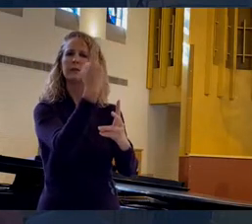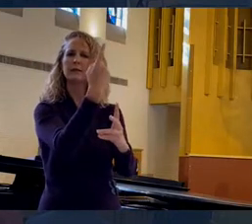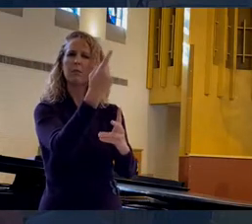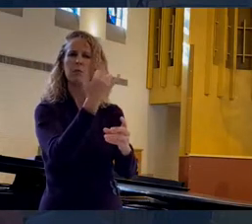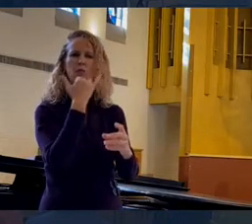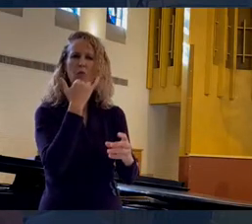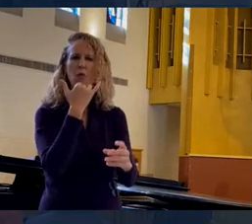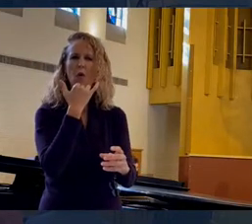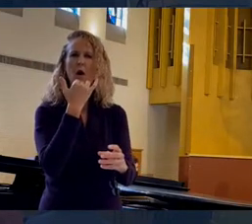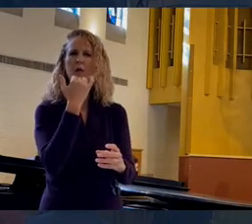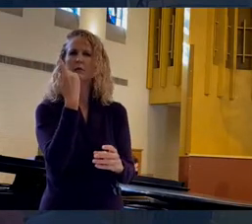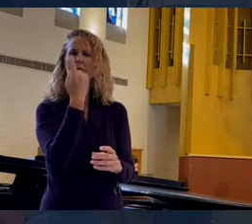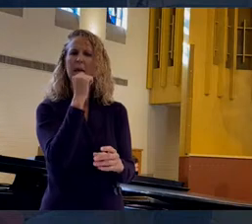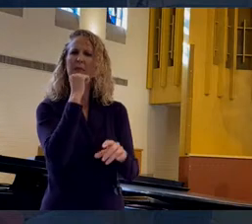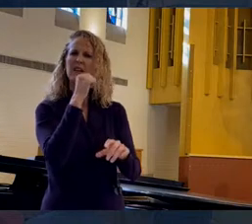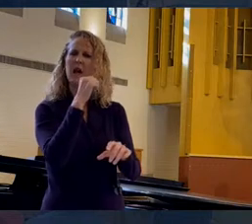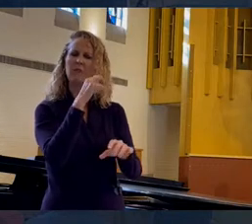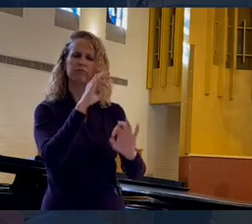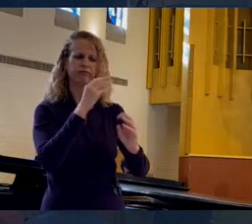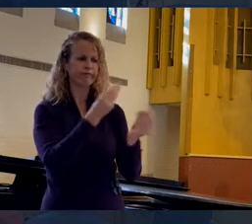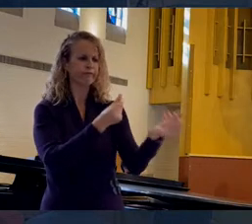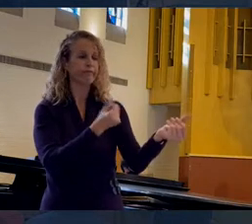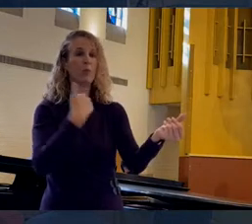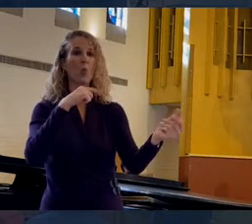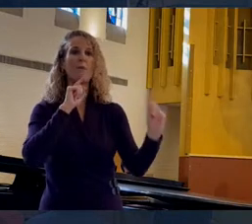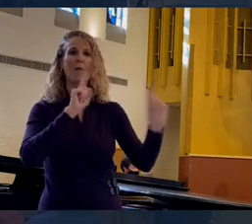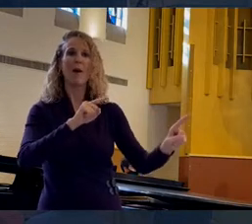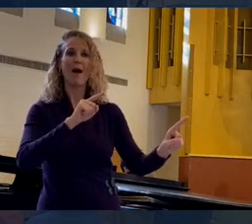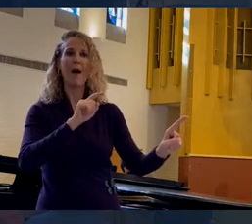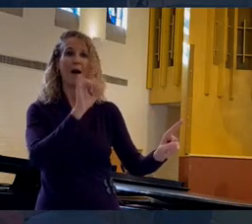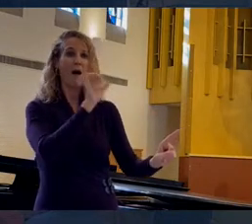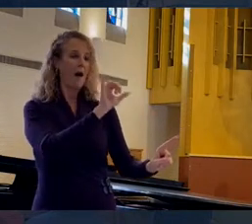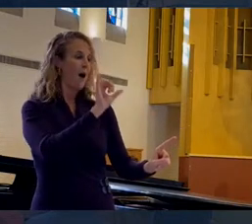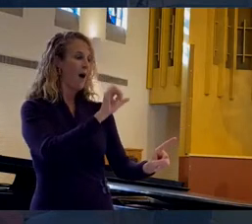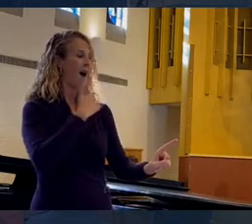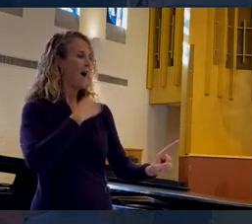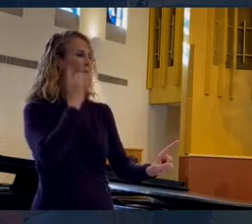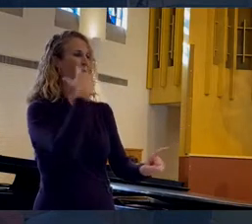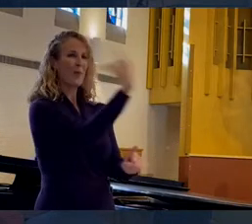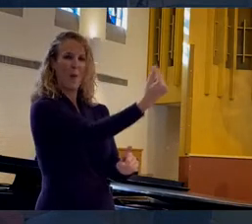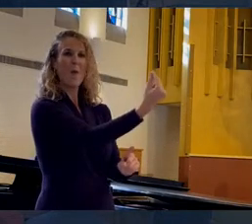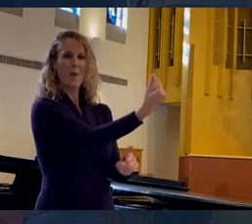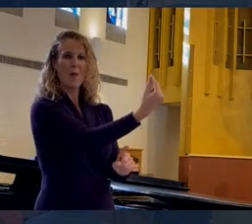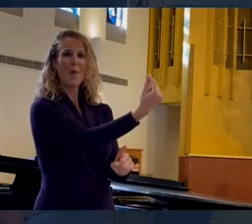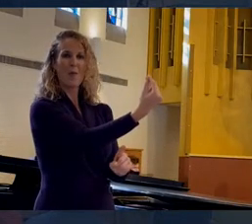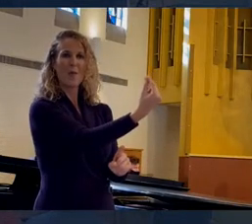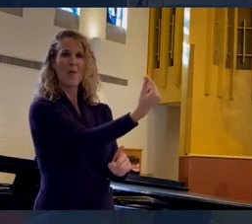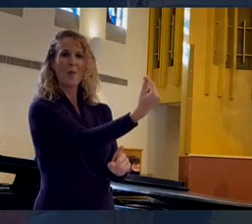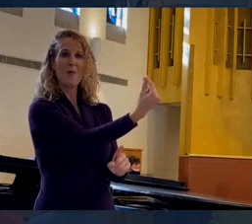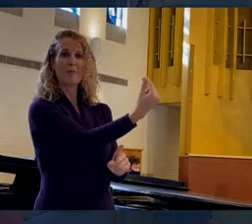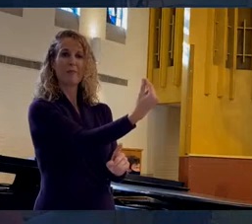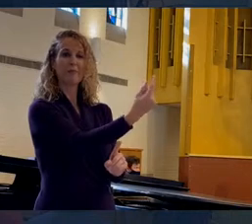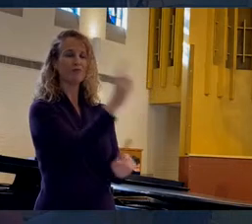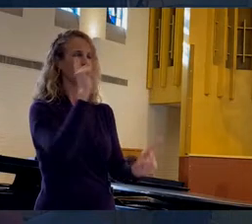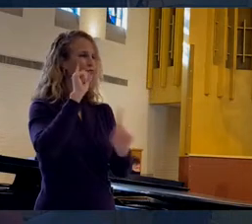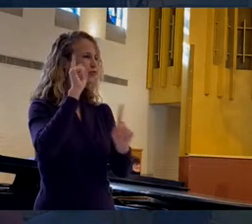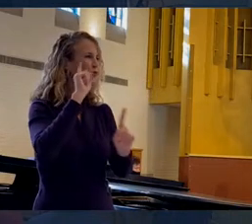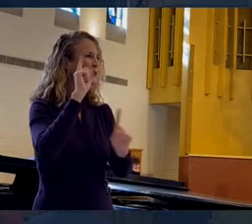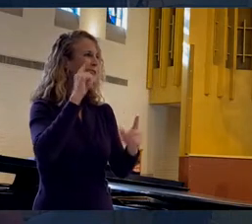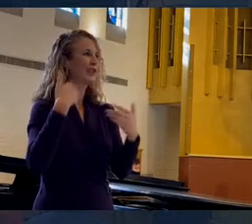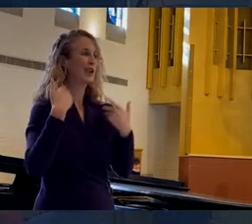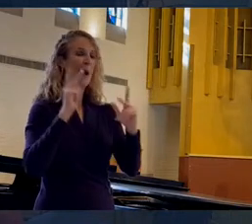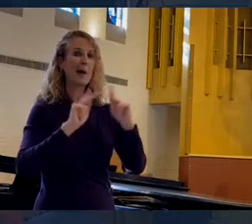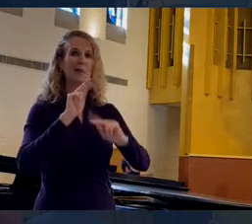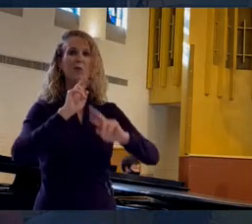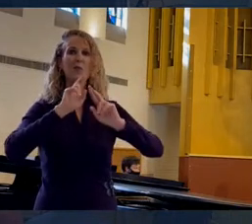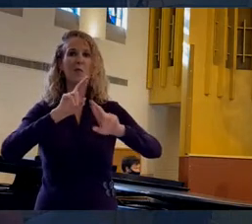world, has a claim on us, and we respond to it and say, ah, I'll go. When you hear young